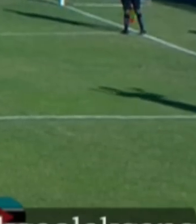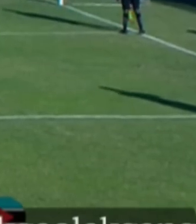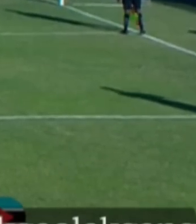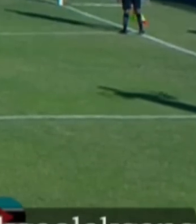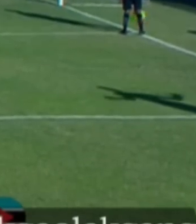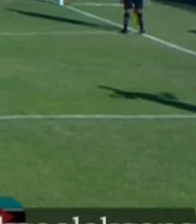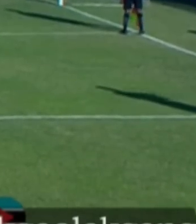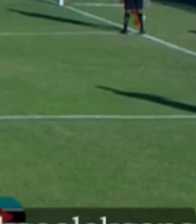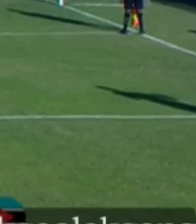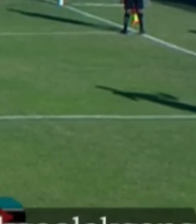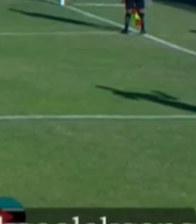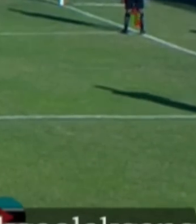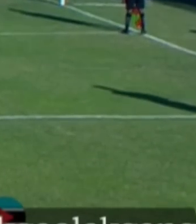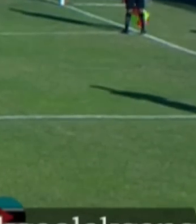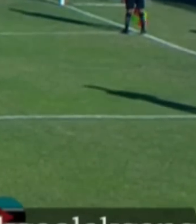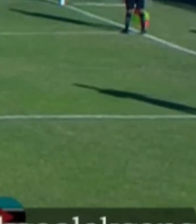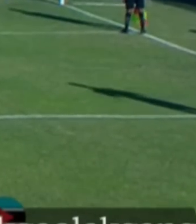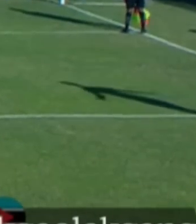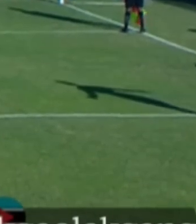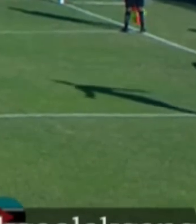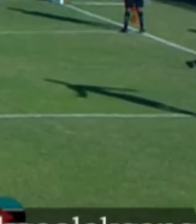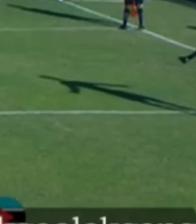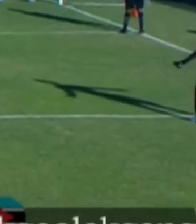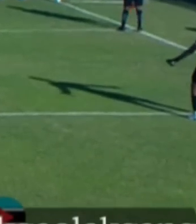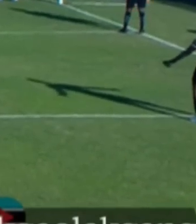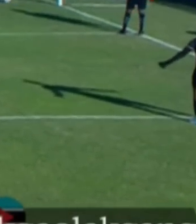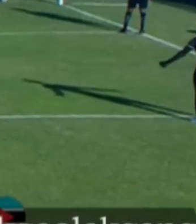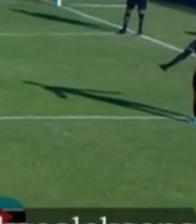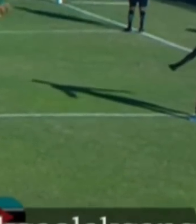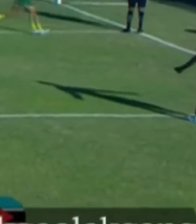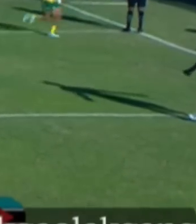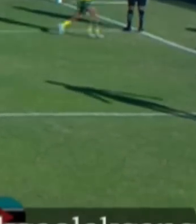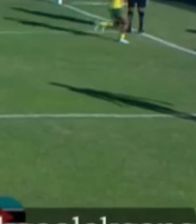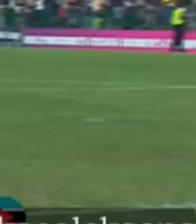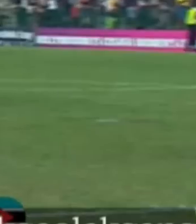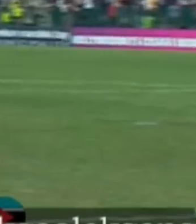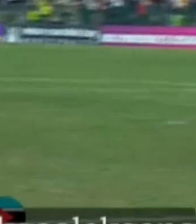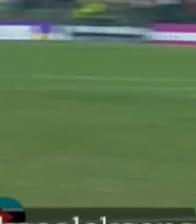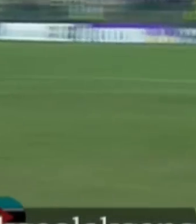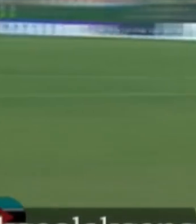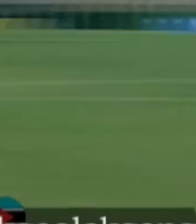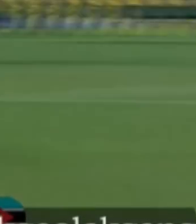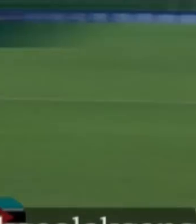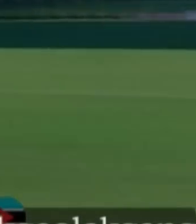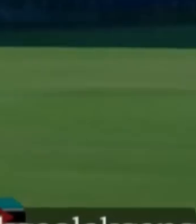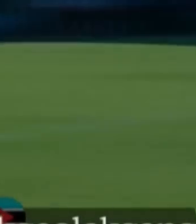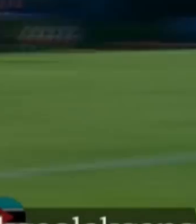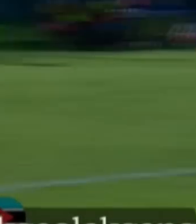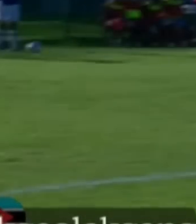player. Kisha! Nicely done. Game, set and match.